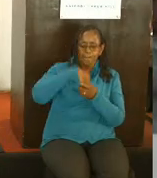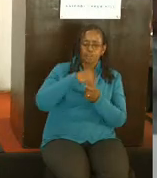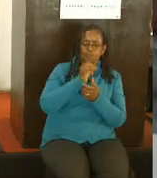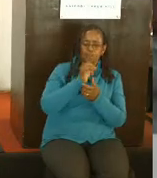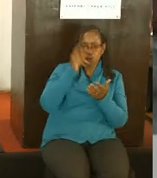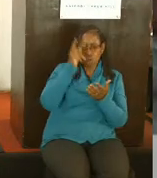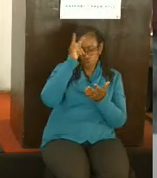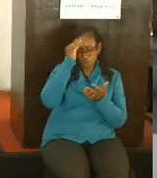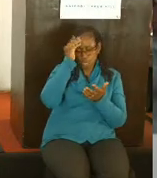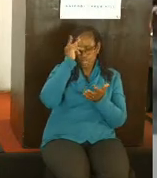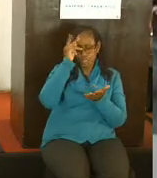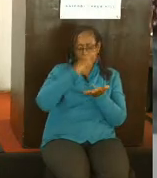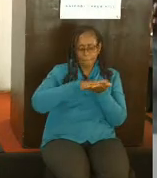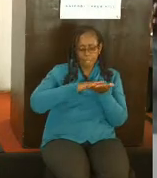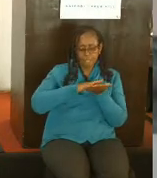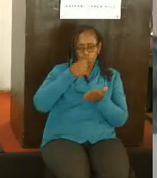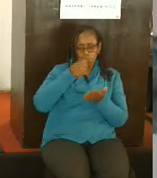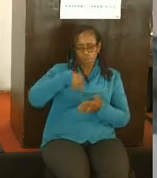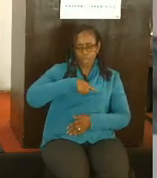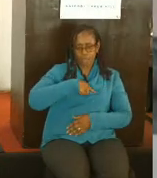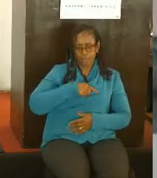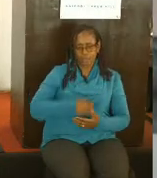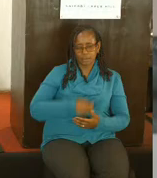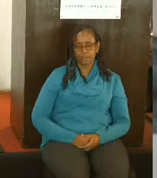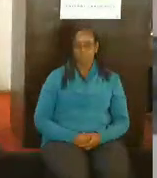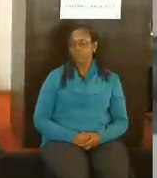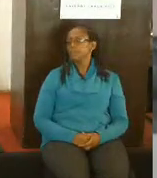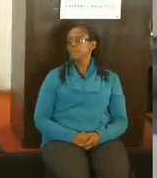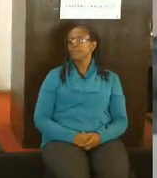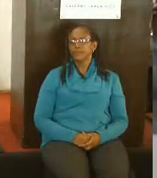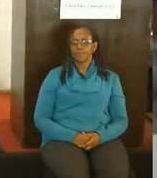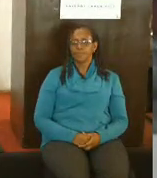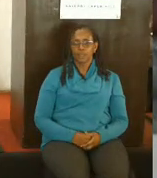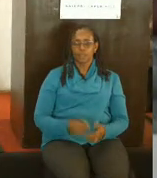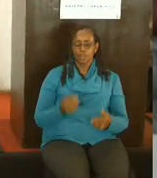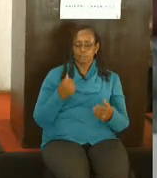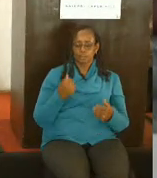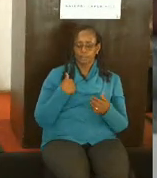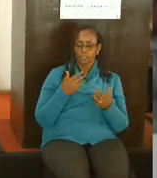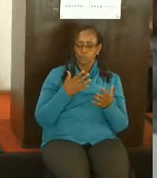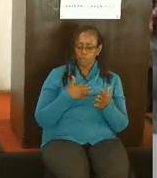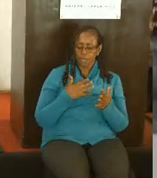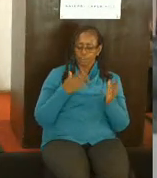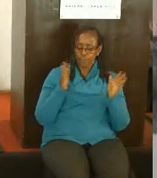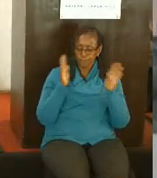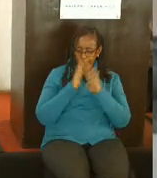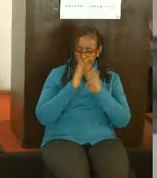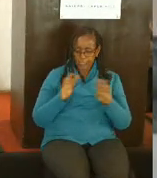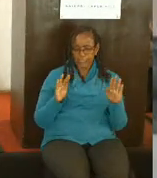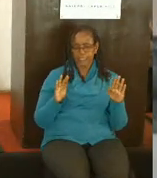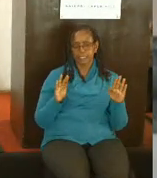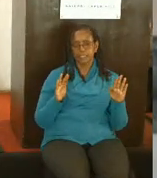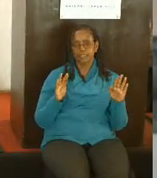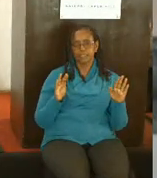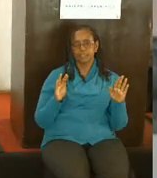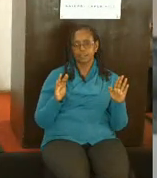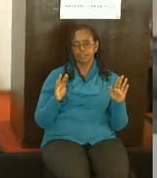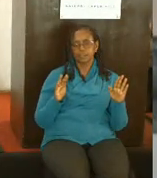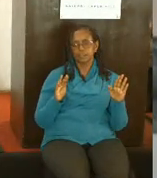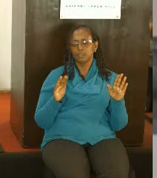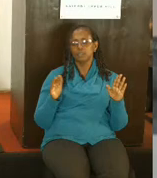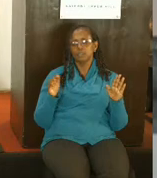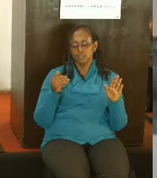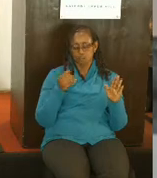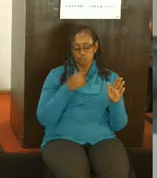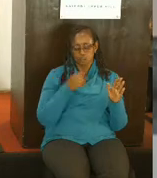base for our thinking um so I like to leave it there and say that we have the